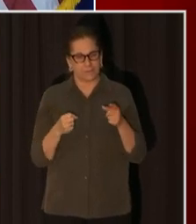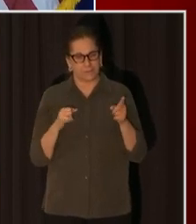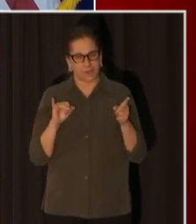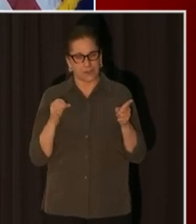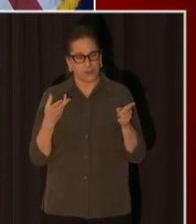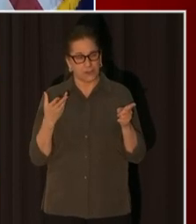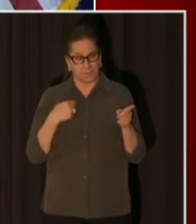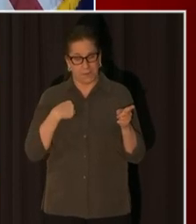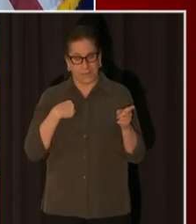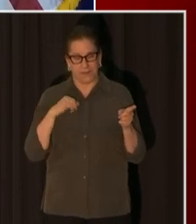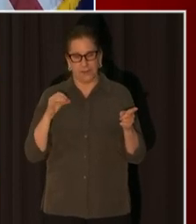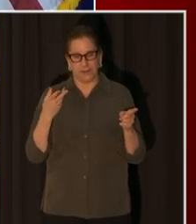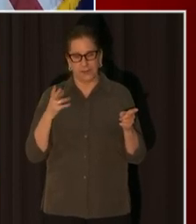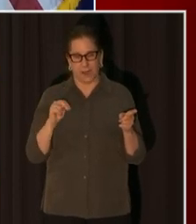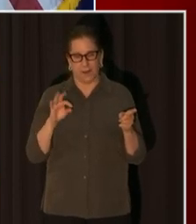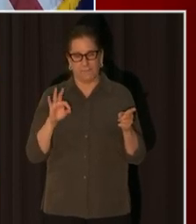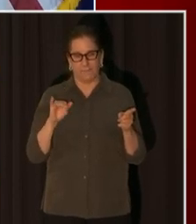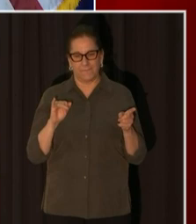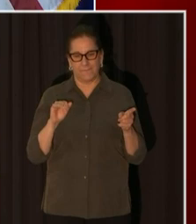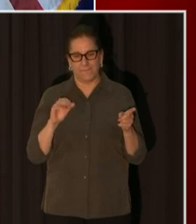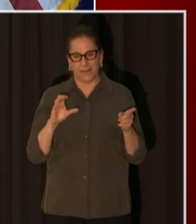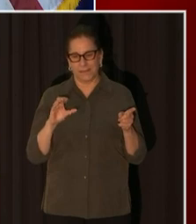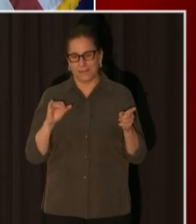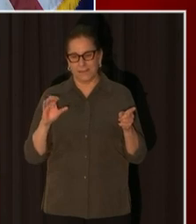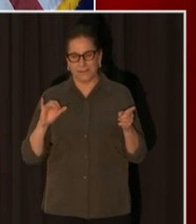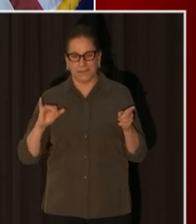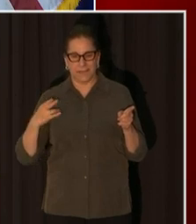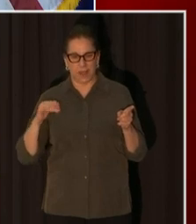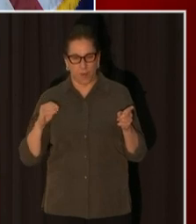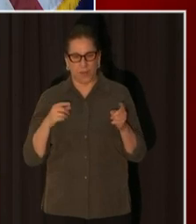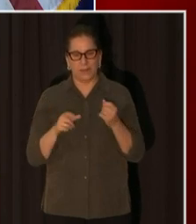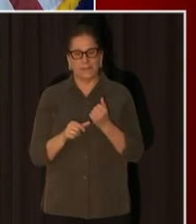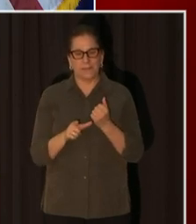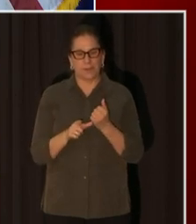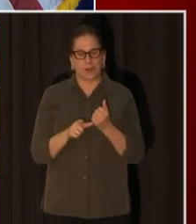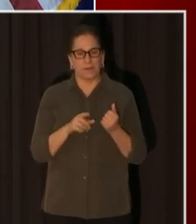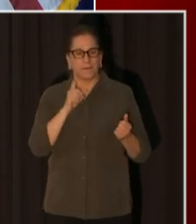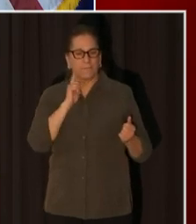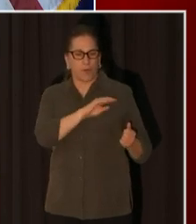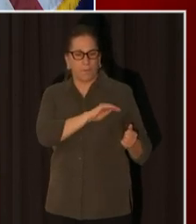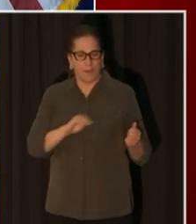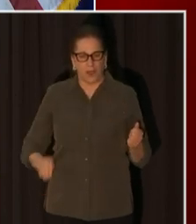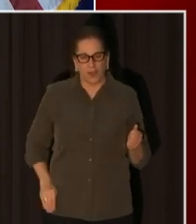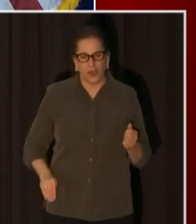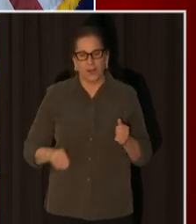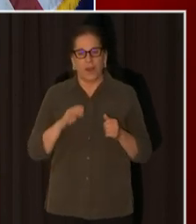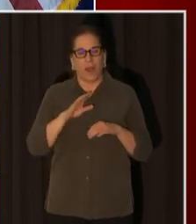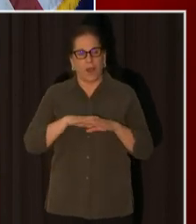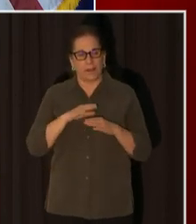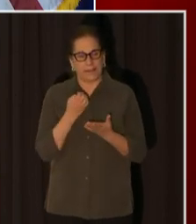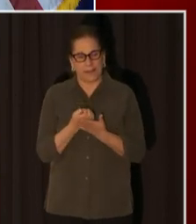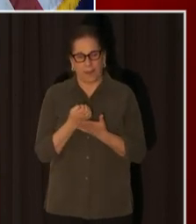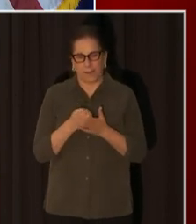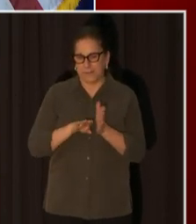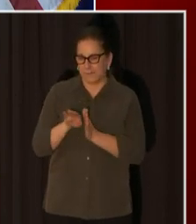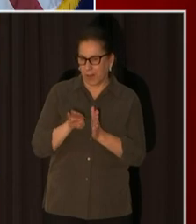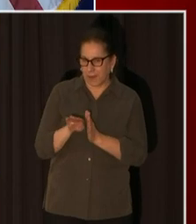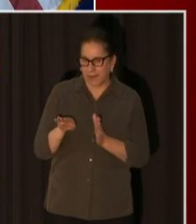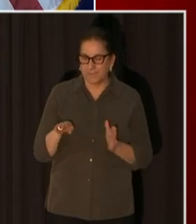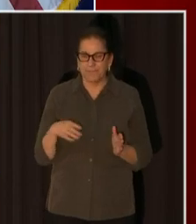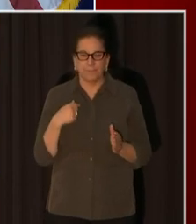Planning and Economic Development. Today, we wanted to come together to bring you some updates, elevate the